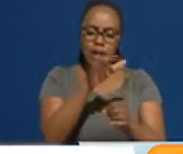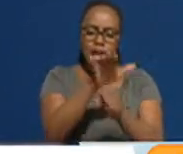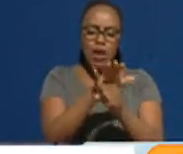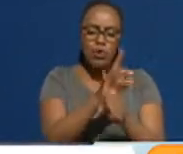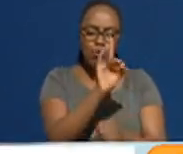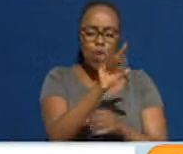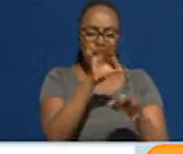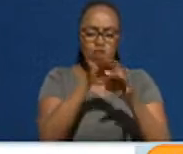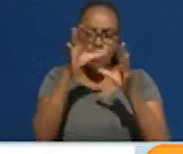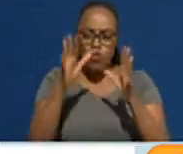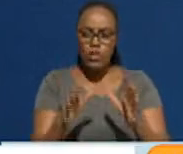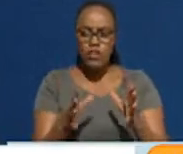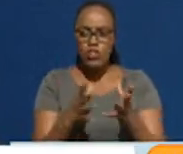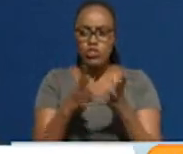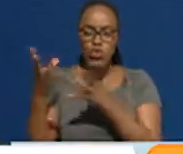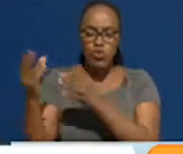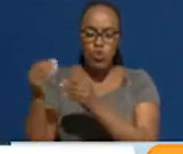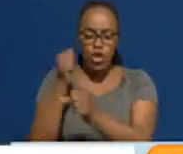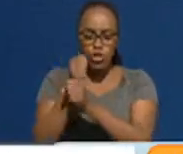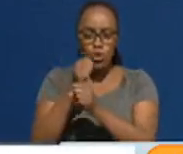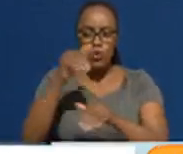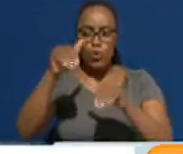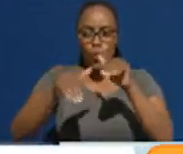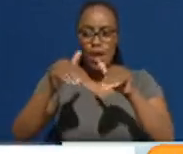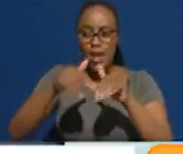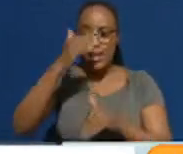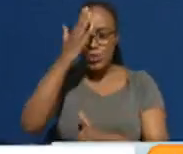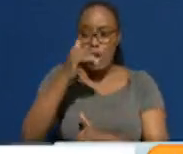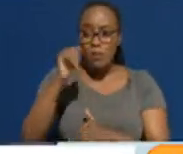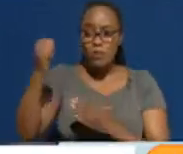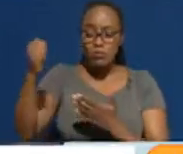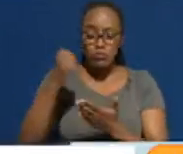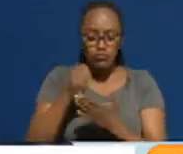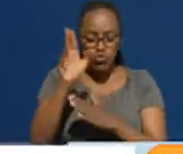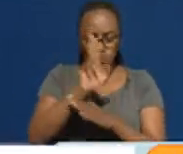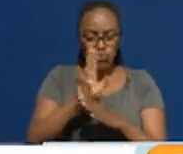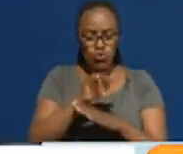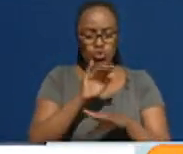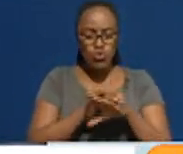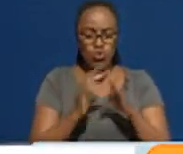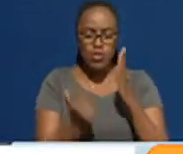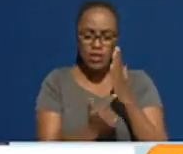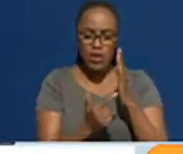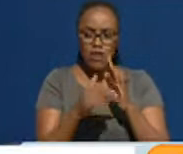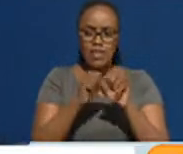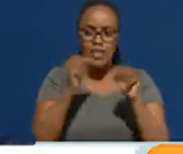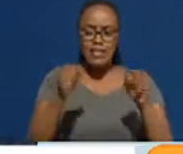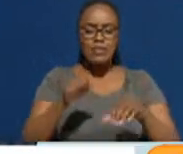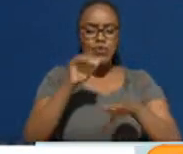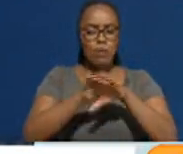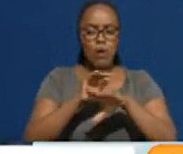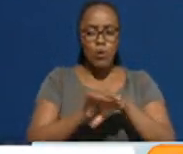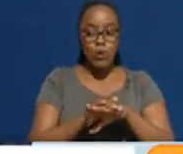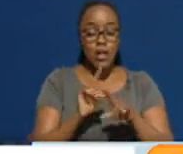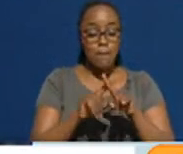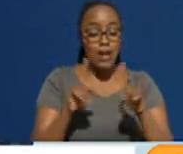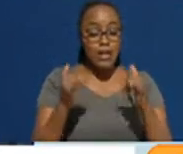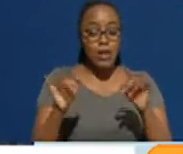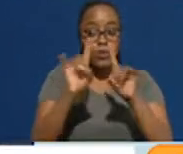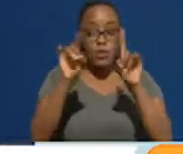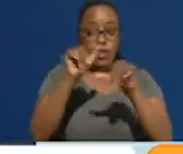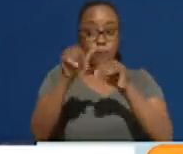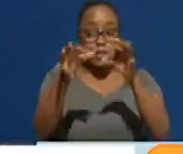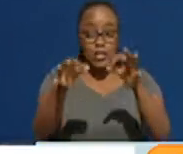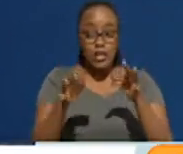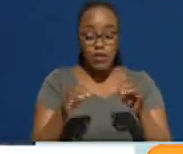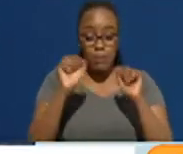voter to go into an election, so that we employ good technology, we employ good systems, etc., etc. Now, the question of